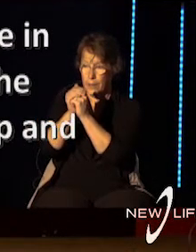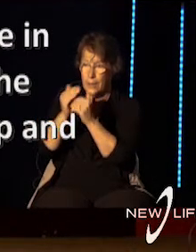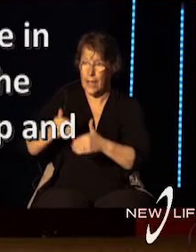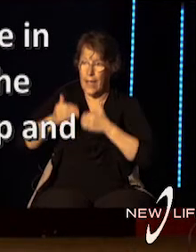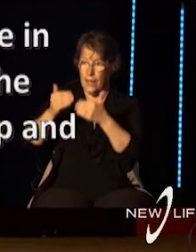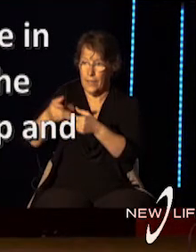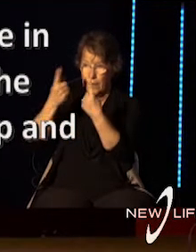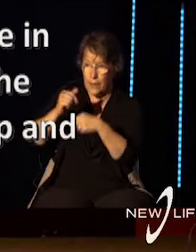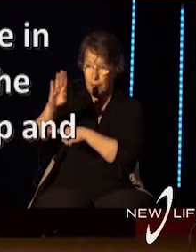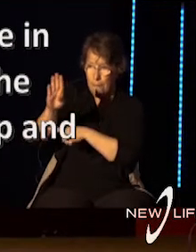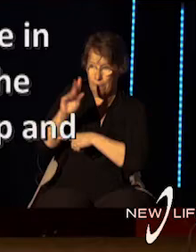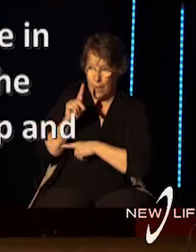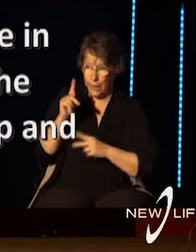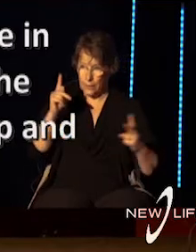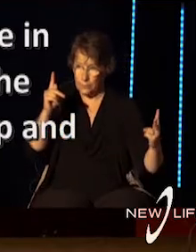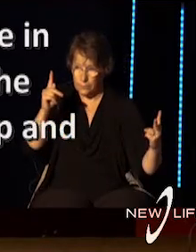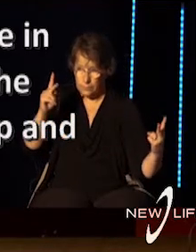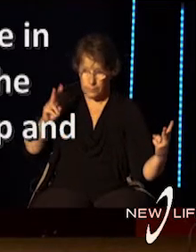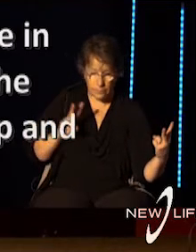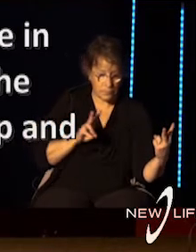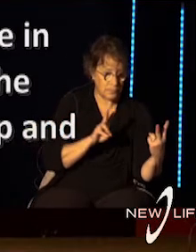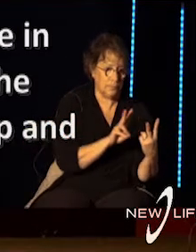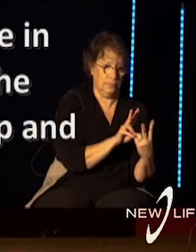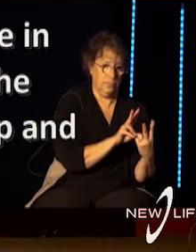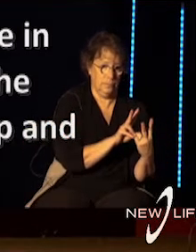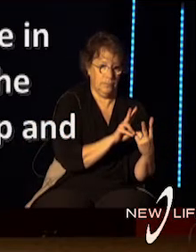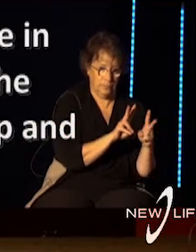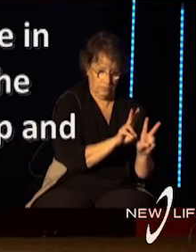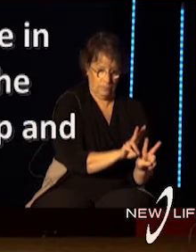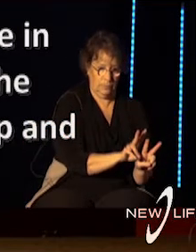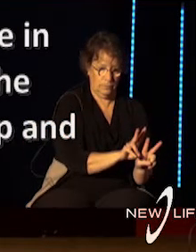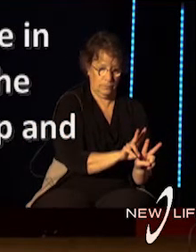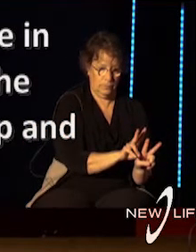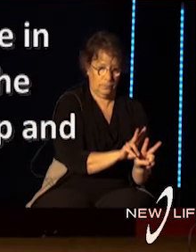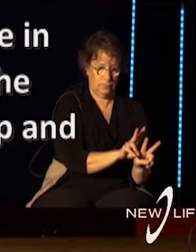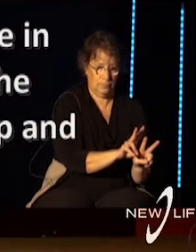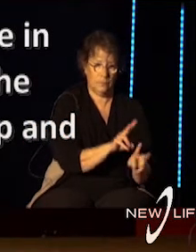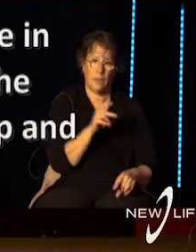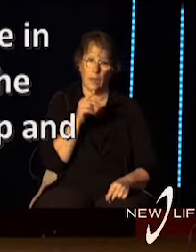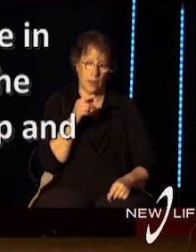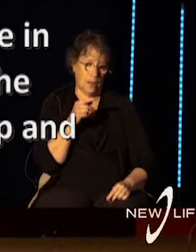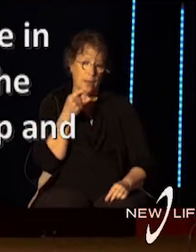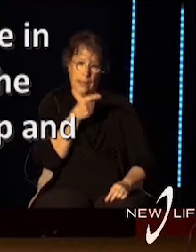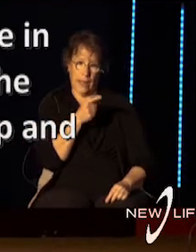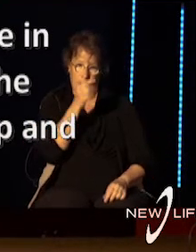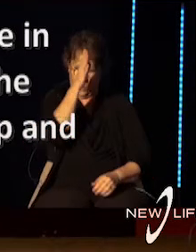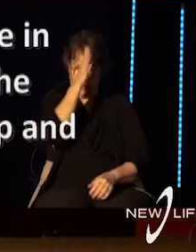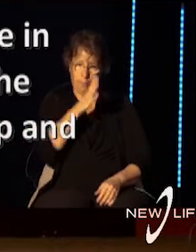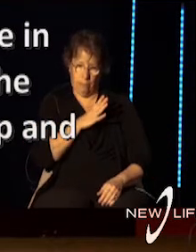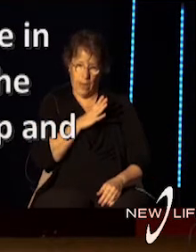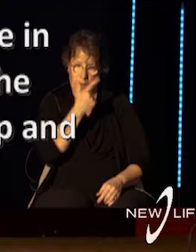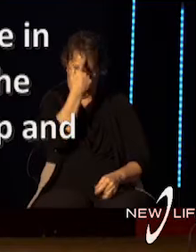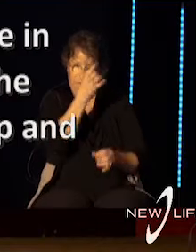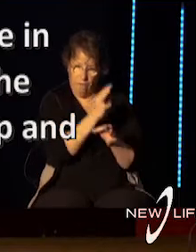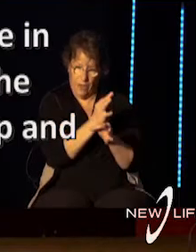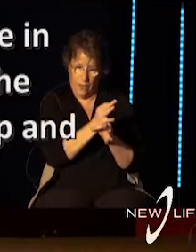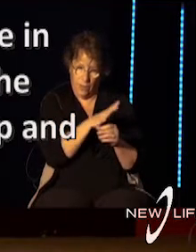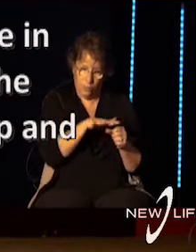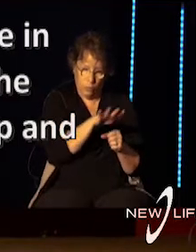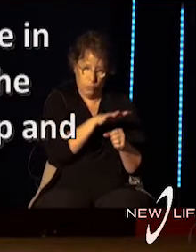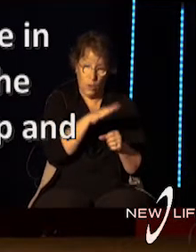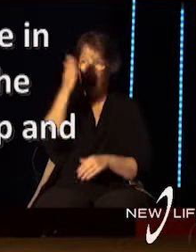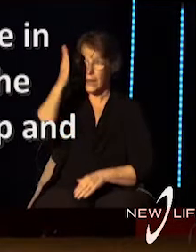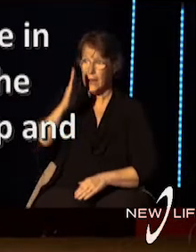faith. God's told him what to do, and he tells his servants, knowing that God said, "Go sacrifice your son,